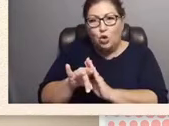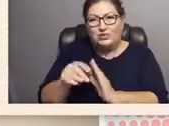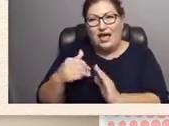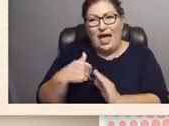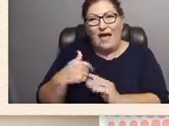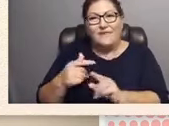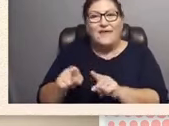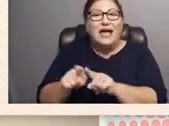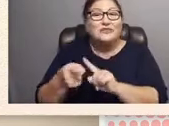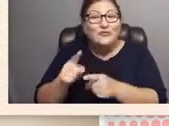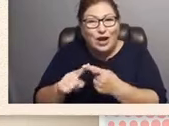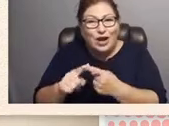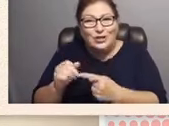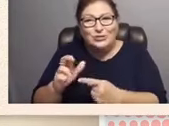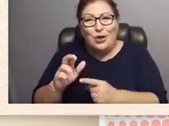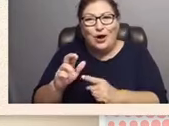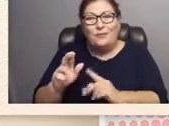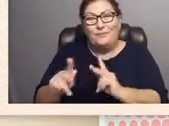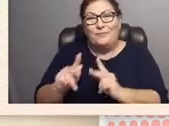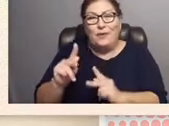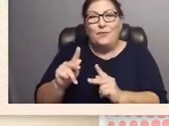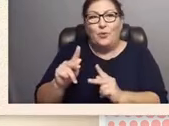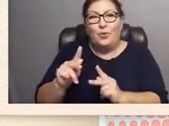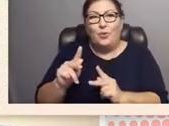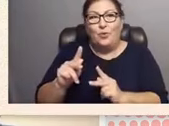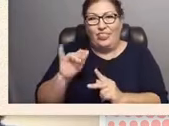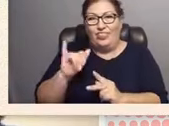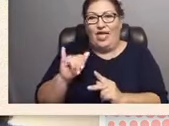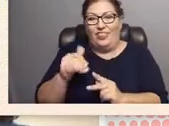probably that I choose to have around me.